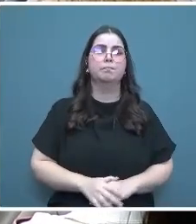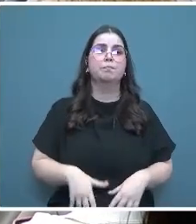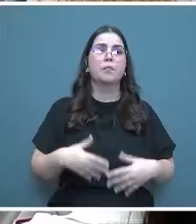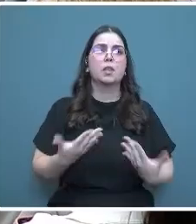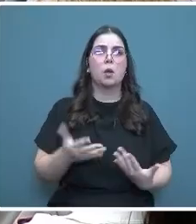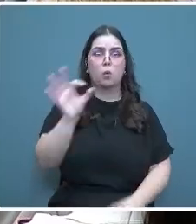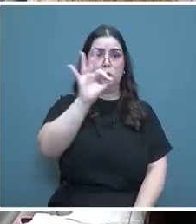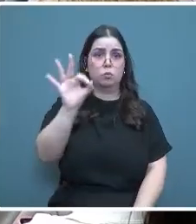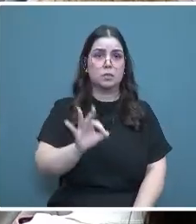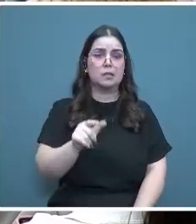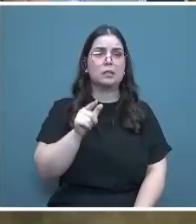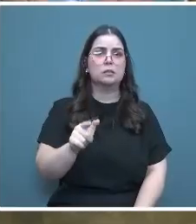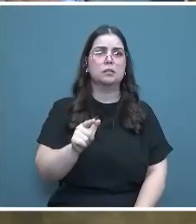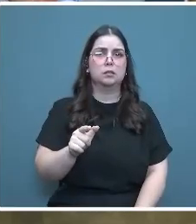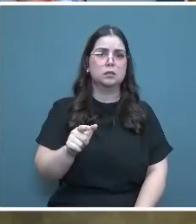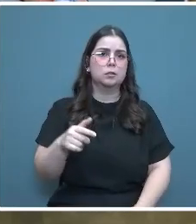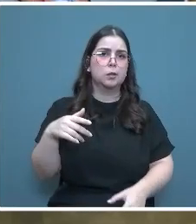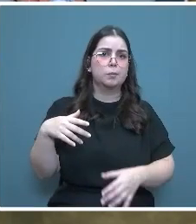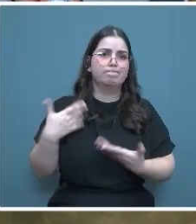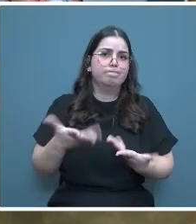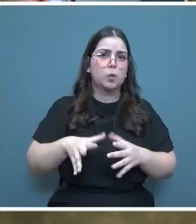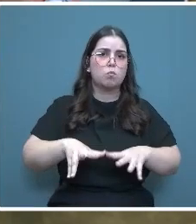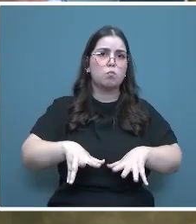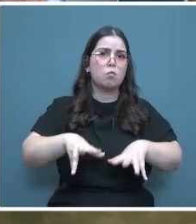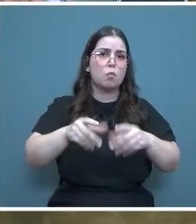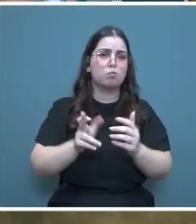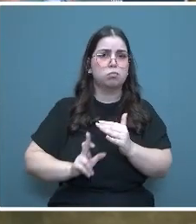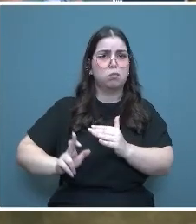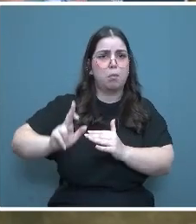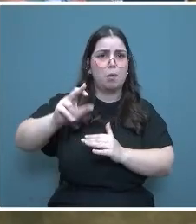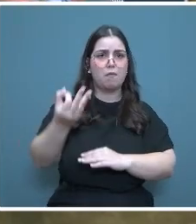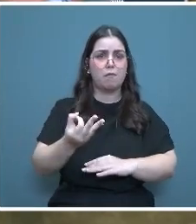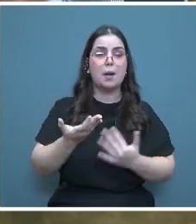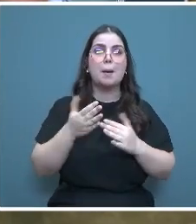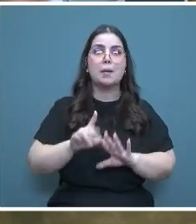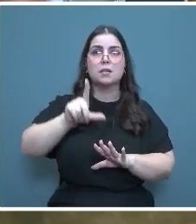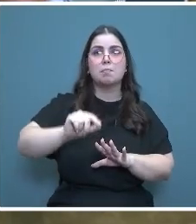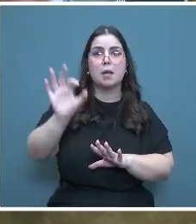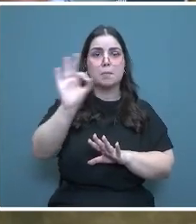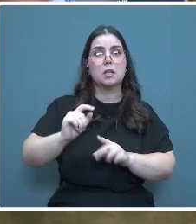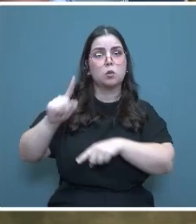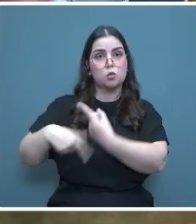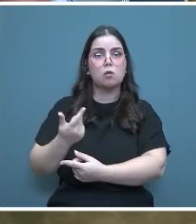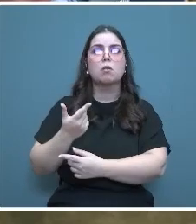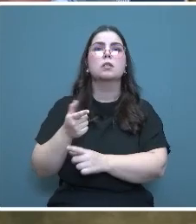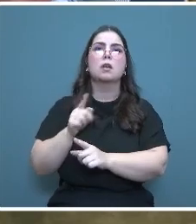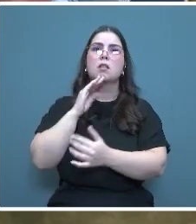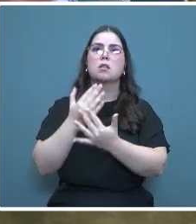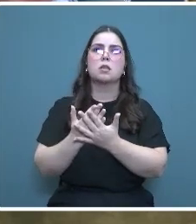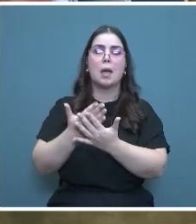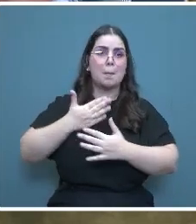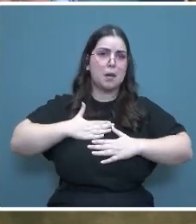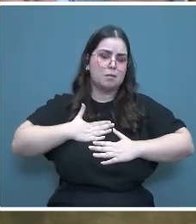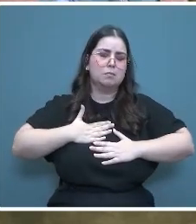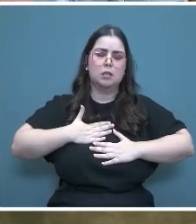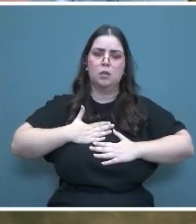horrific numbers are growing every day. But beyond these figures, there are some other figures that actually killing me